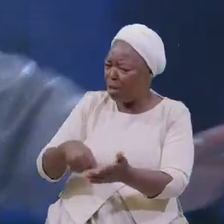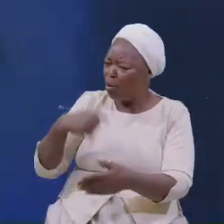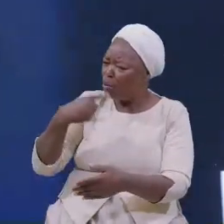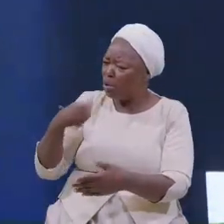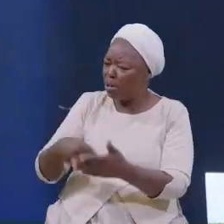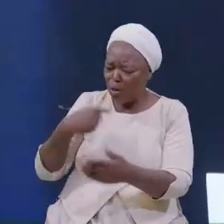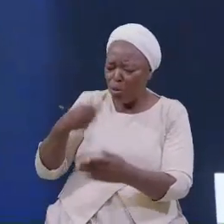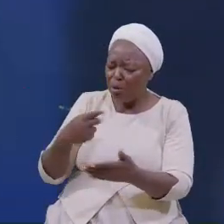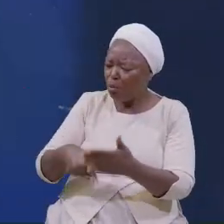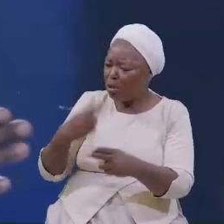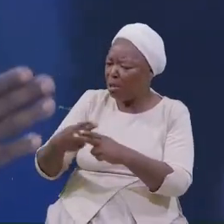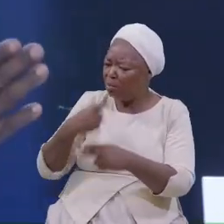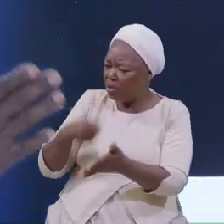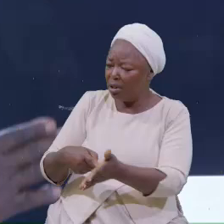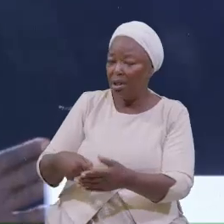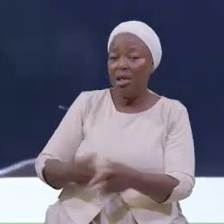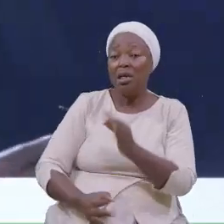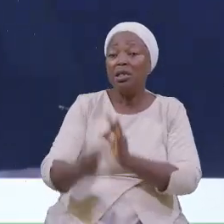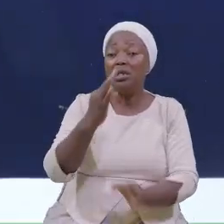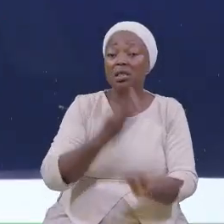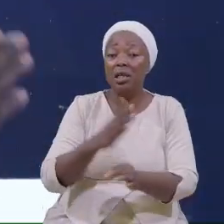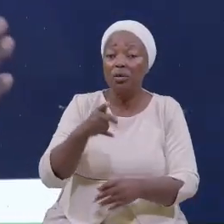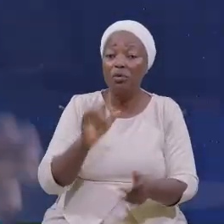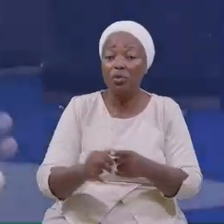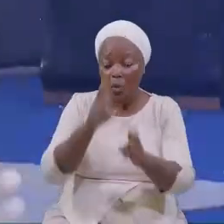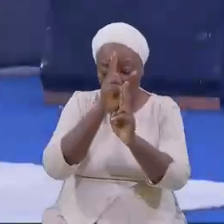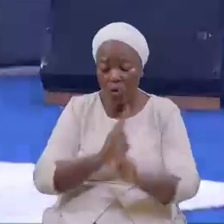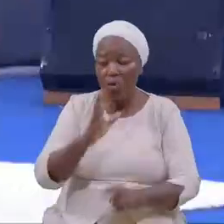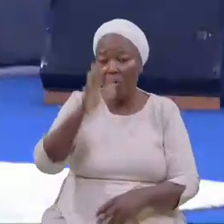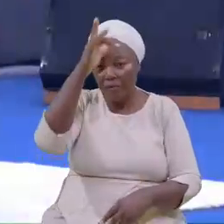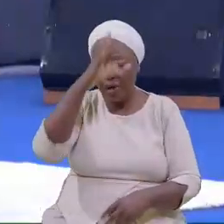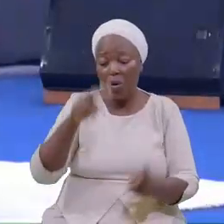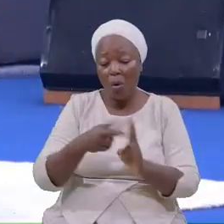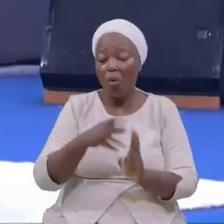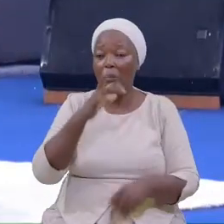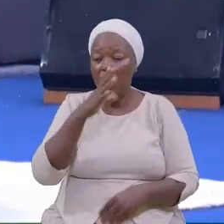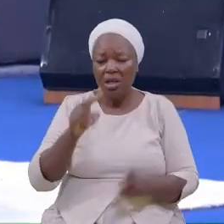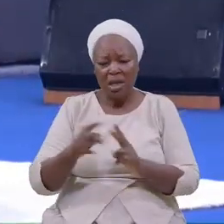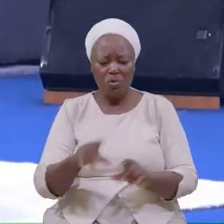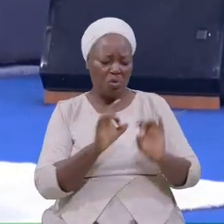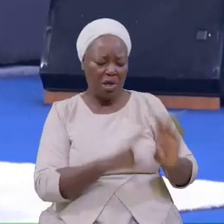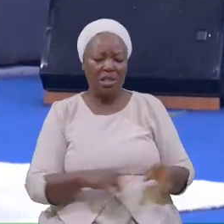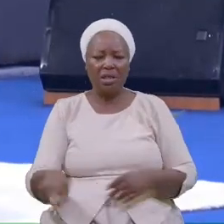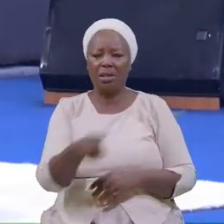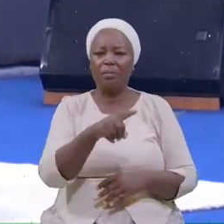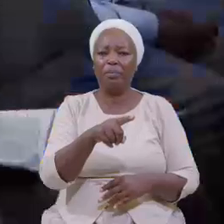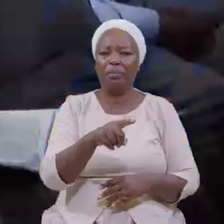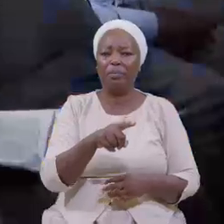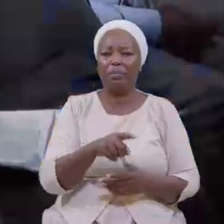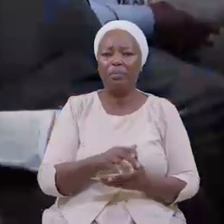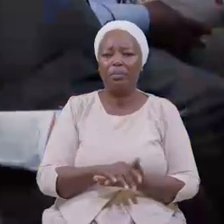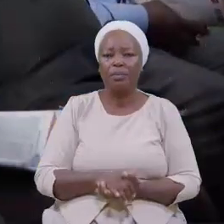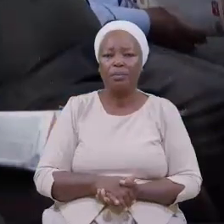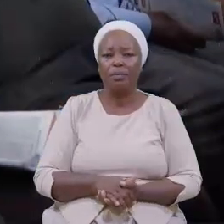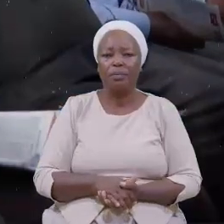this? Instead of honoring your father or your mother, you hated them.